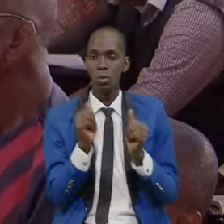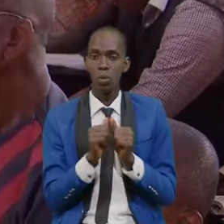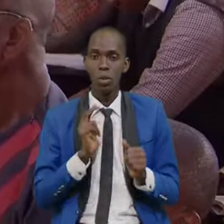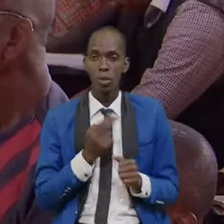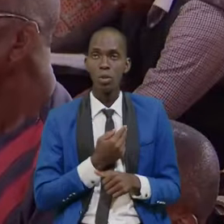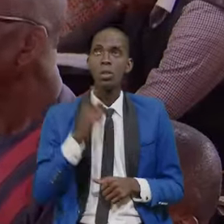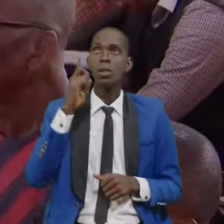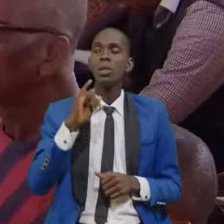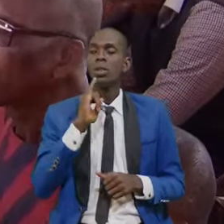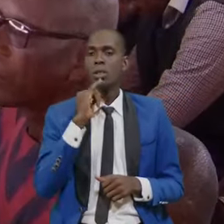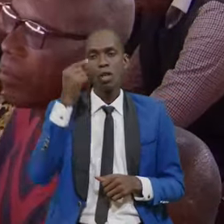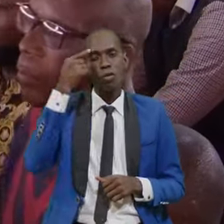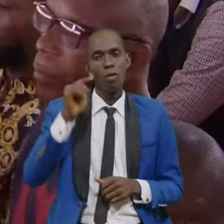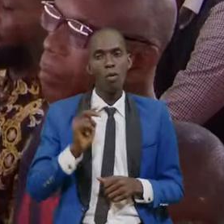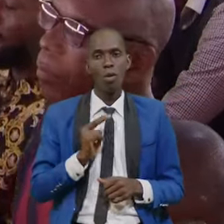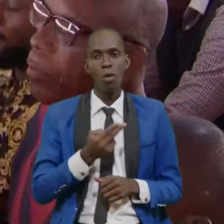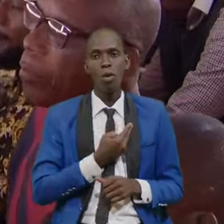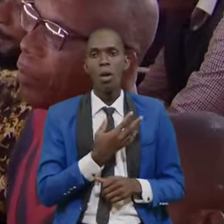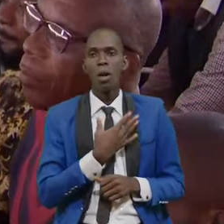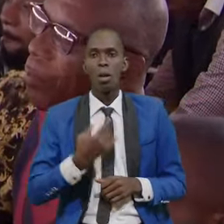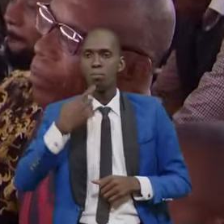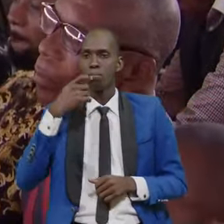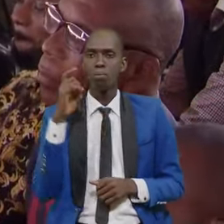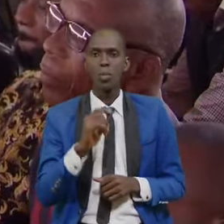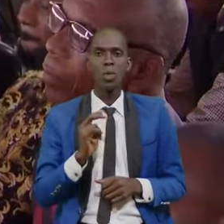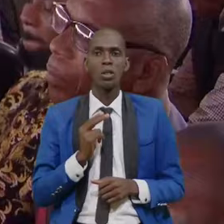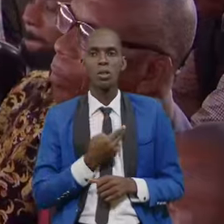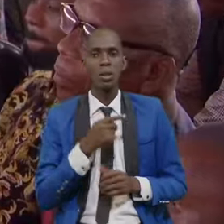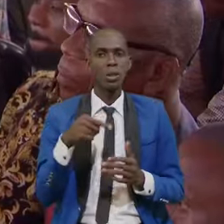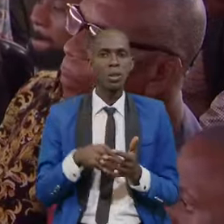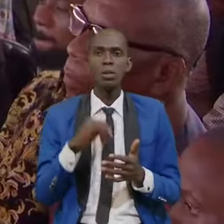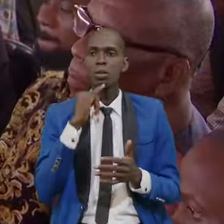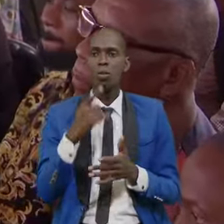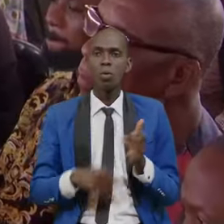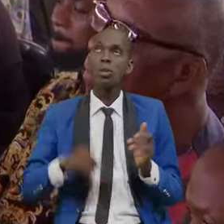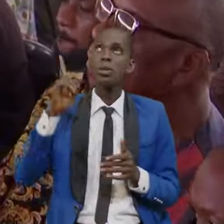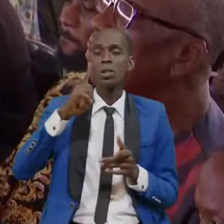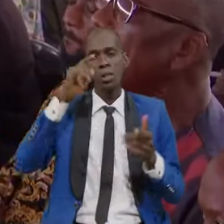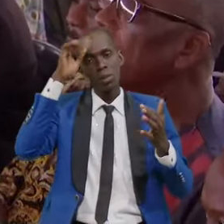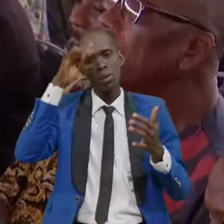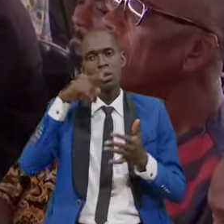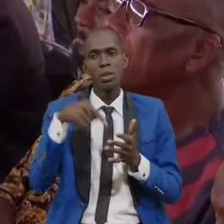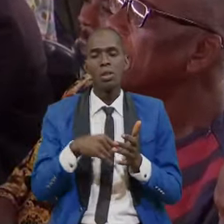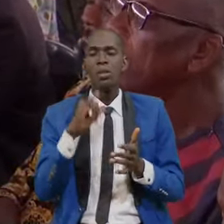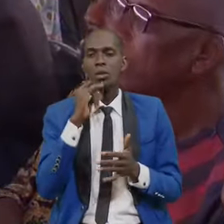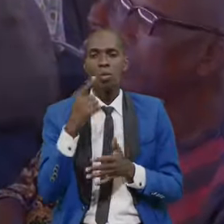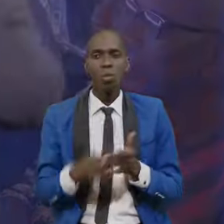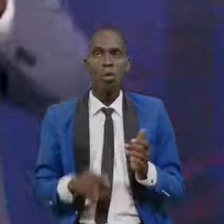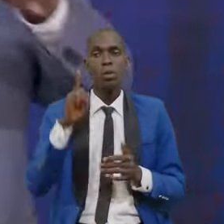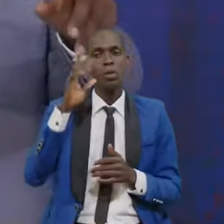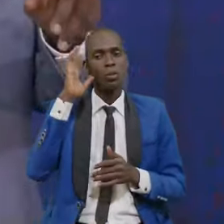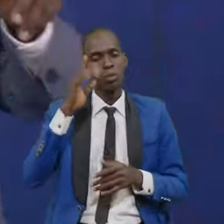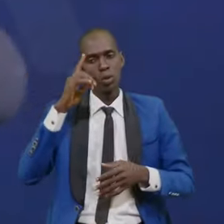and he has commanded us, and this is what he expects, and this is what he will judge on the final